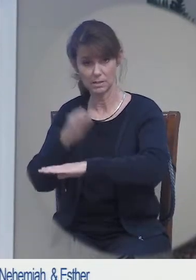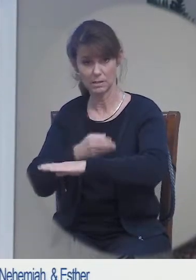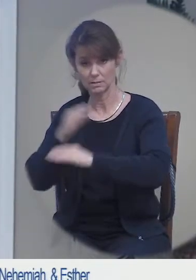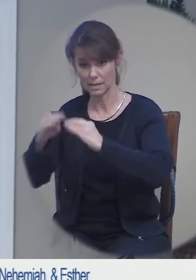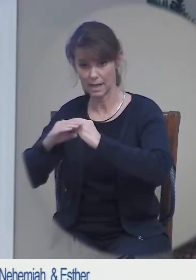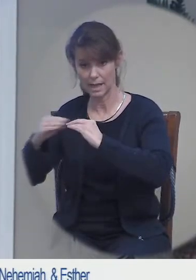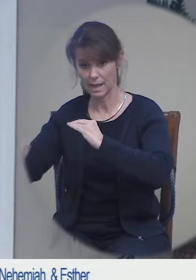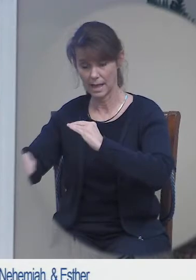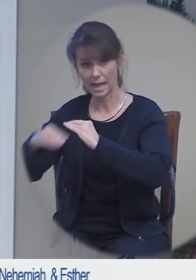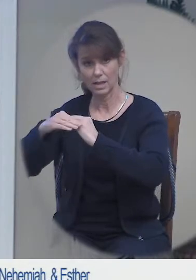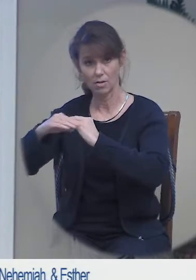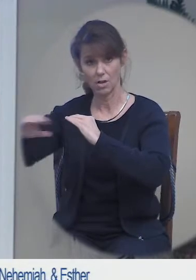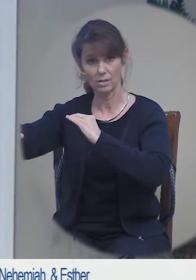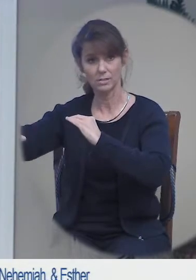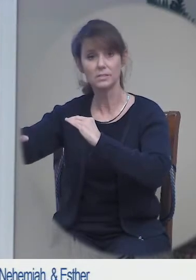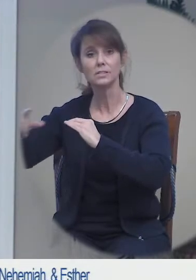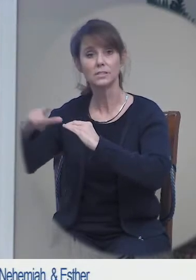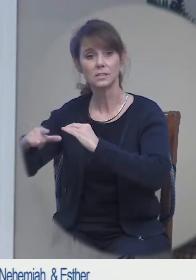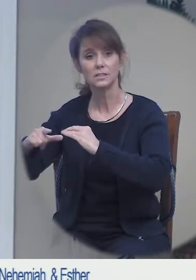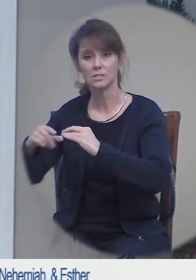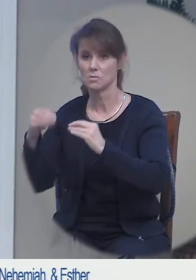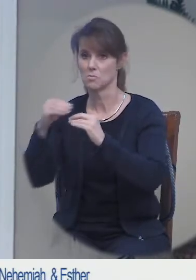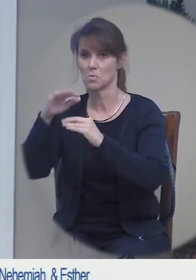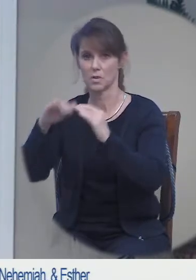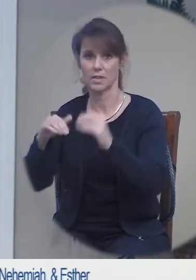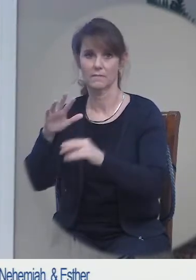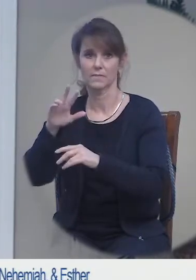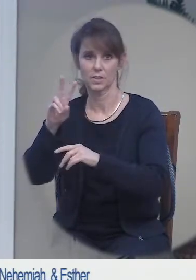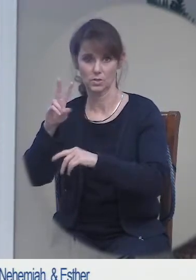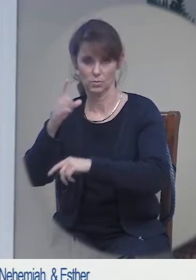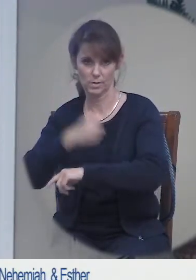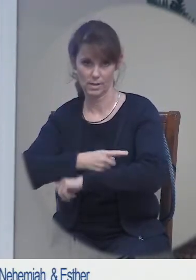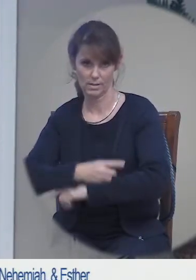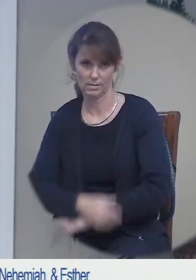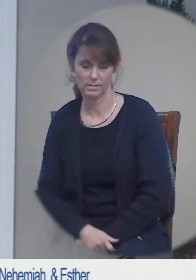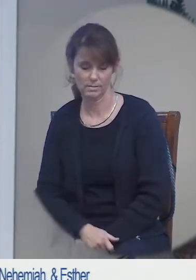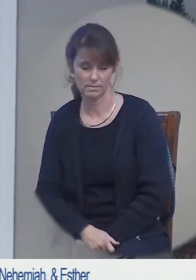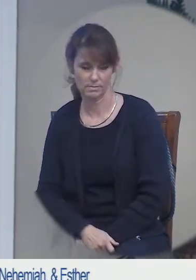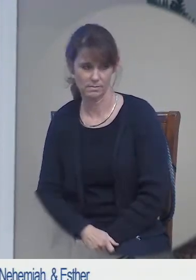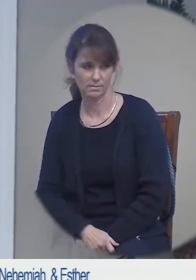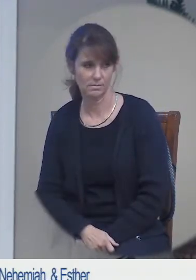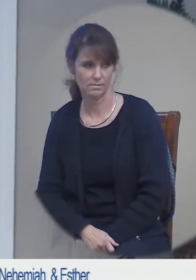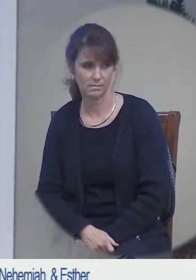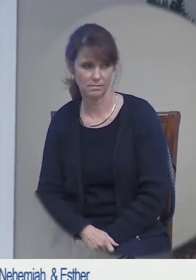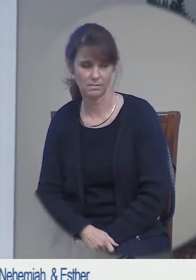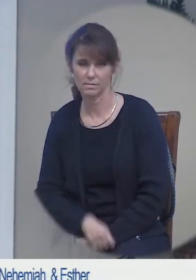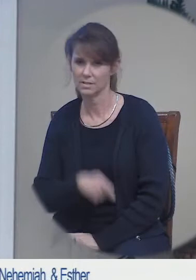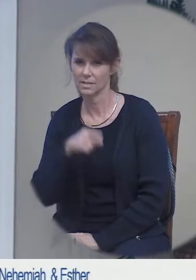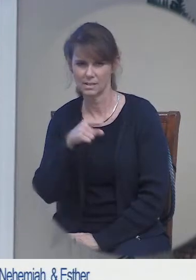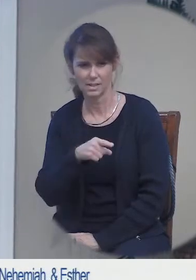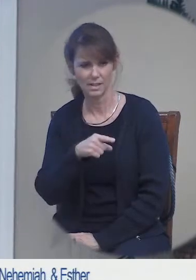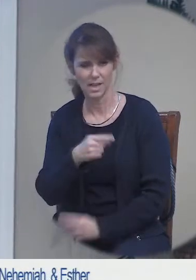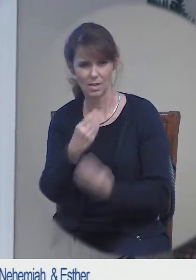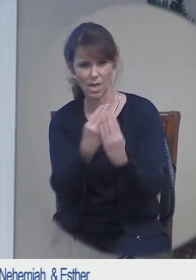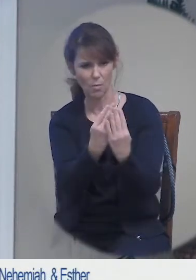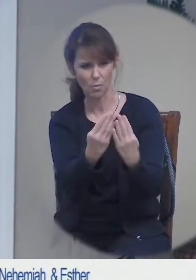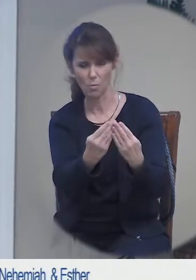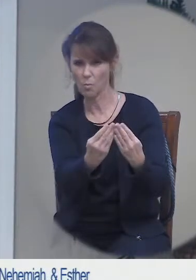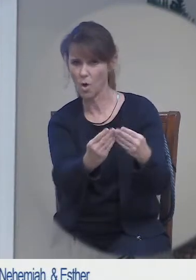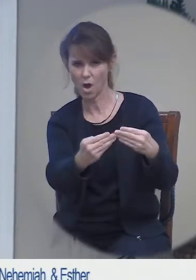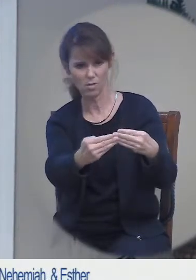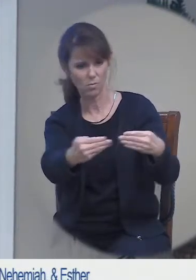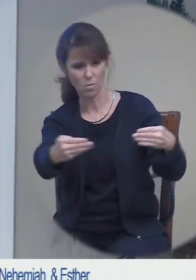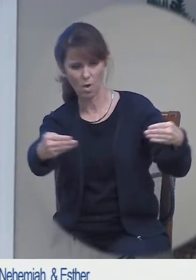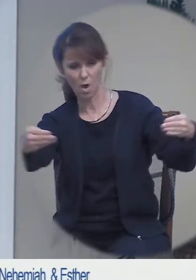laying stone. But just first of all, just marvel at how that was accomplished. How